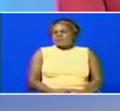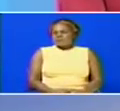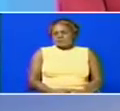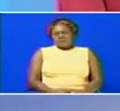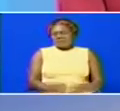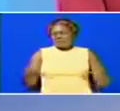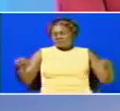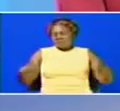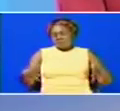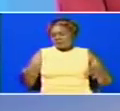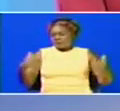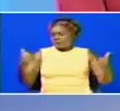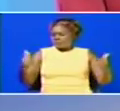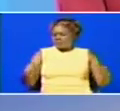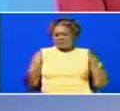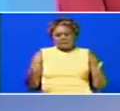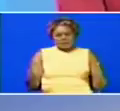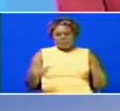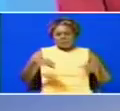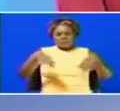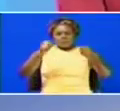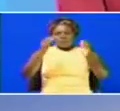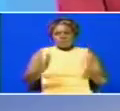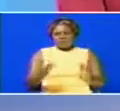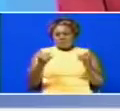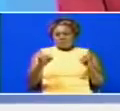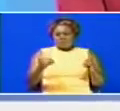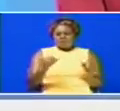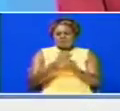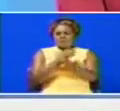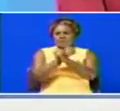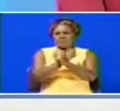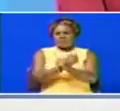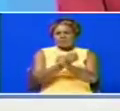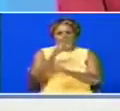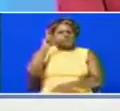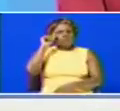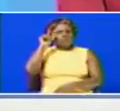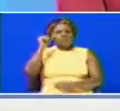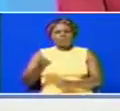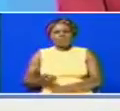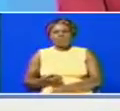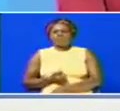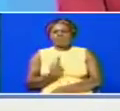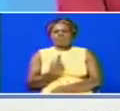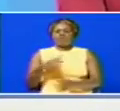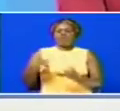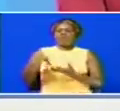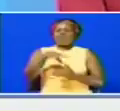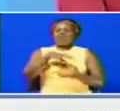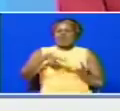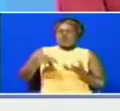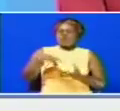Still not clear, Yvonne, as of today, the chairman trying to defend his tweets, which have created a lot of confusion.